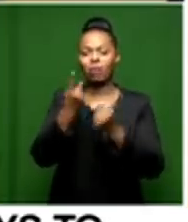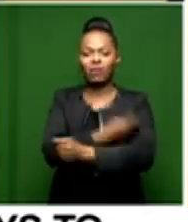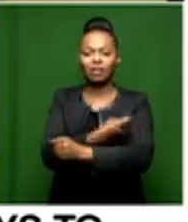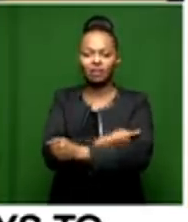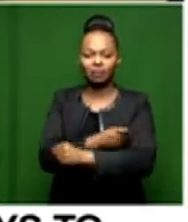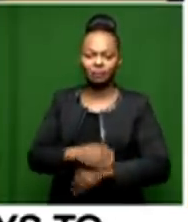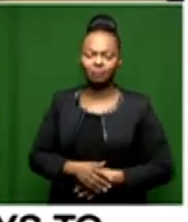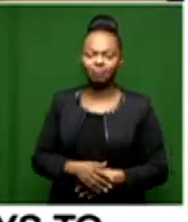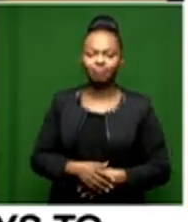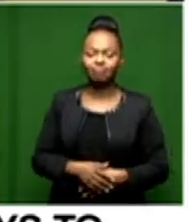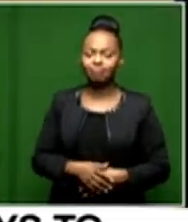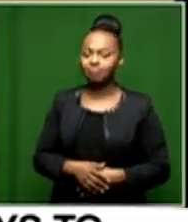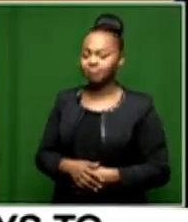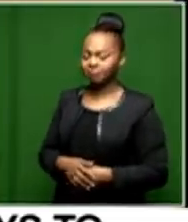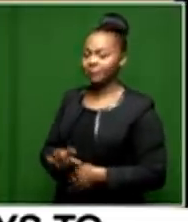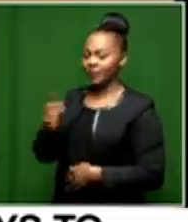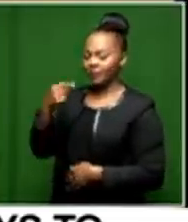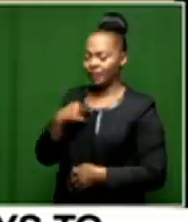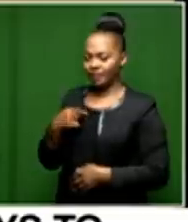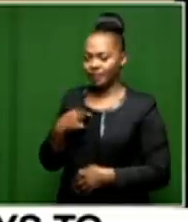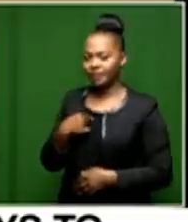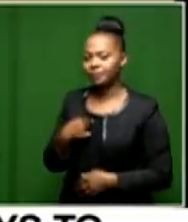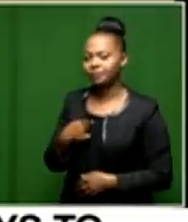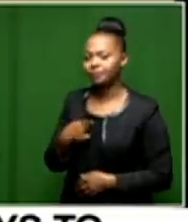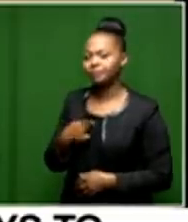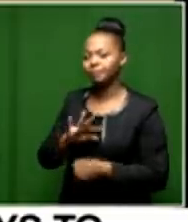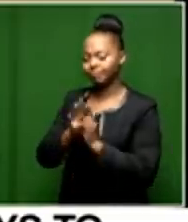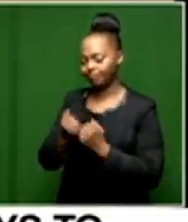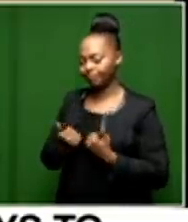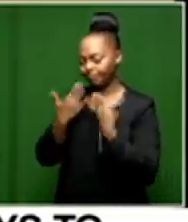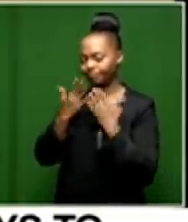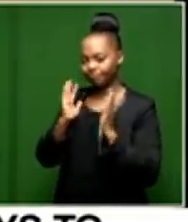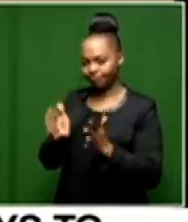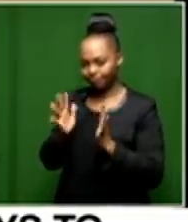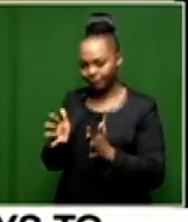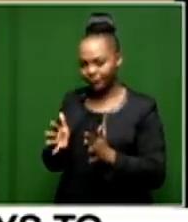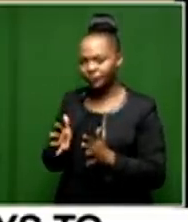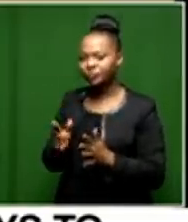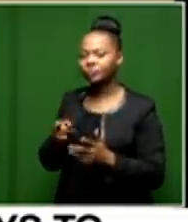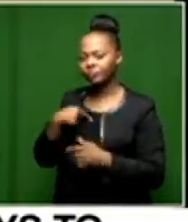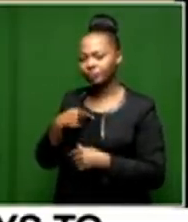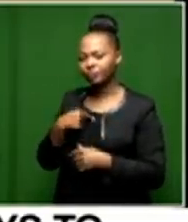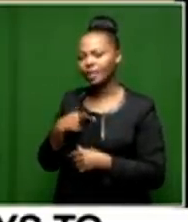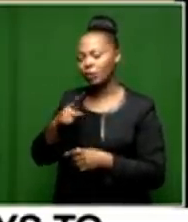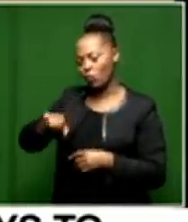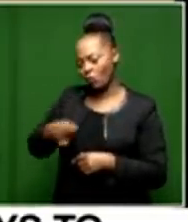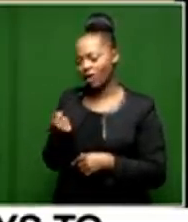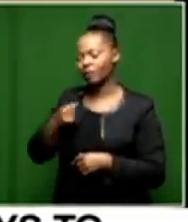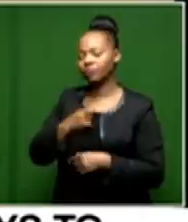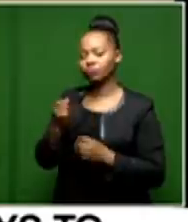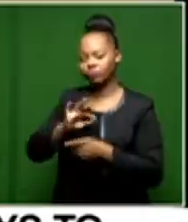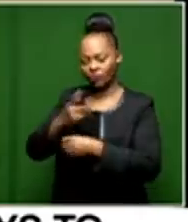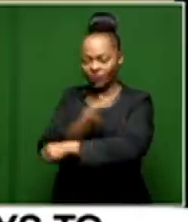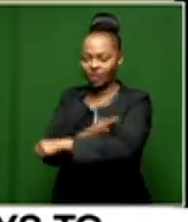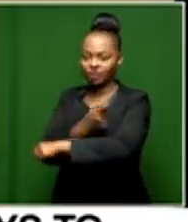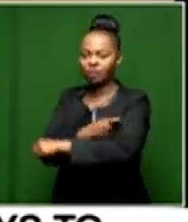First of all, I would have the vaccine, even though I have had the infection, and my wife and I have both had it. We would have the vaccine because no one